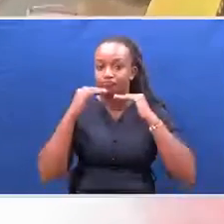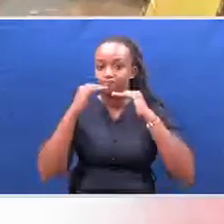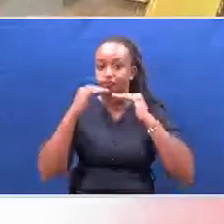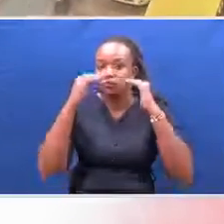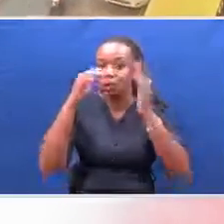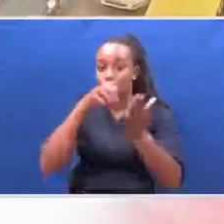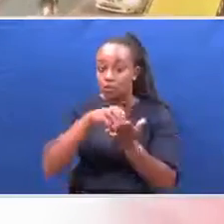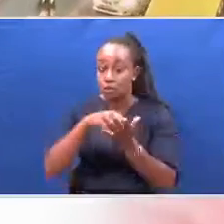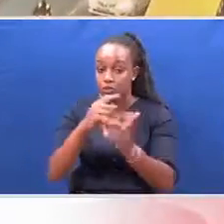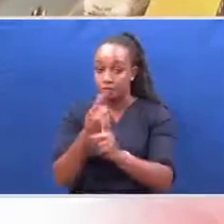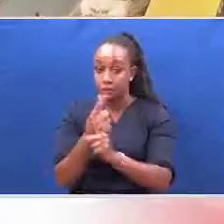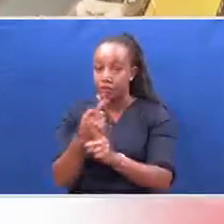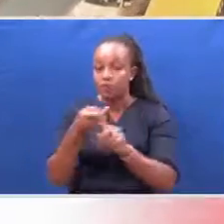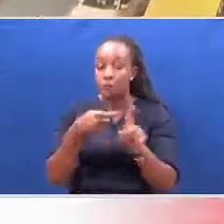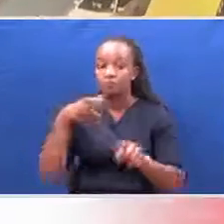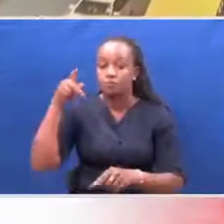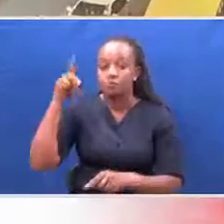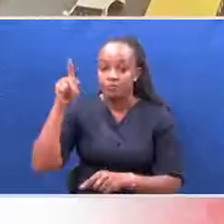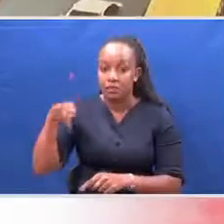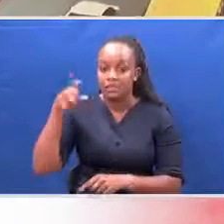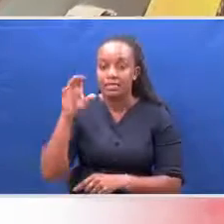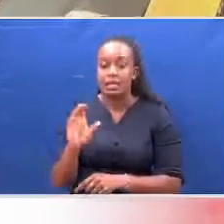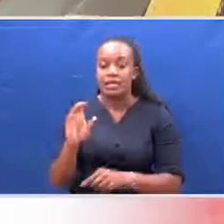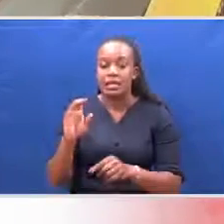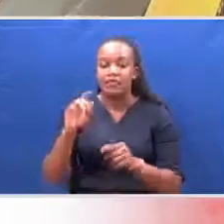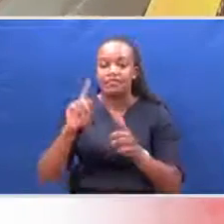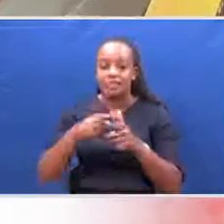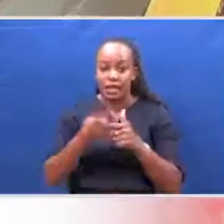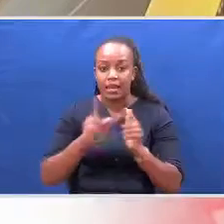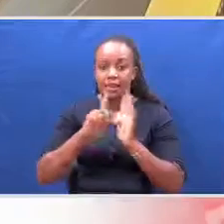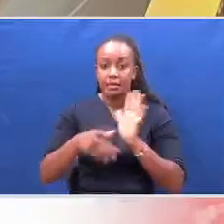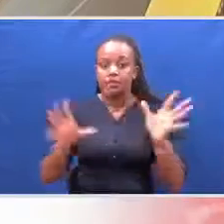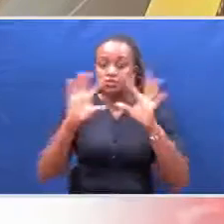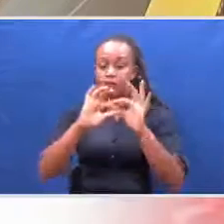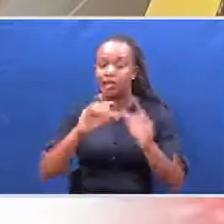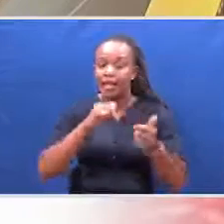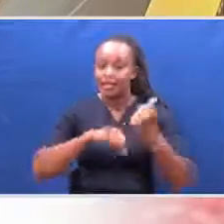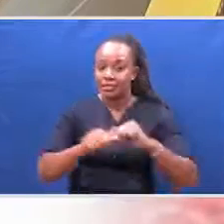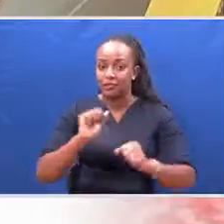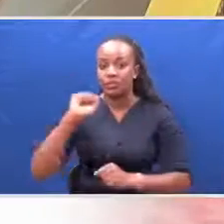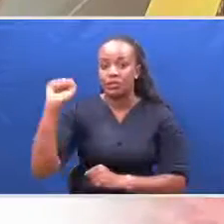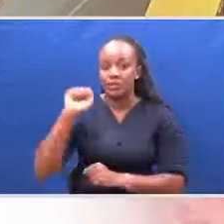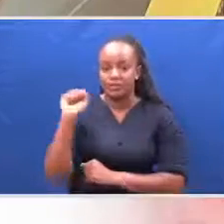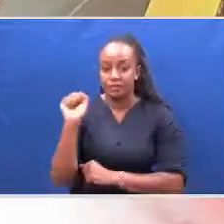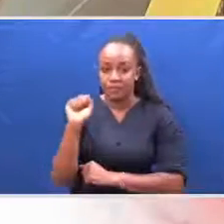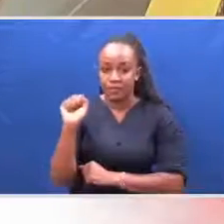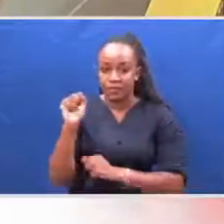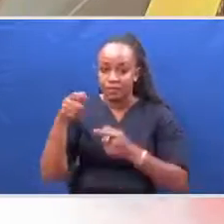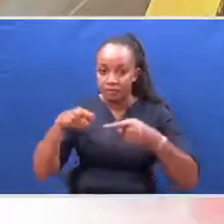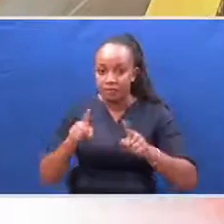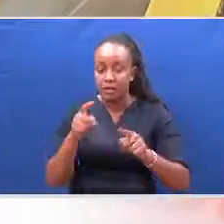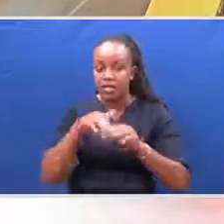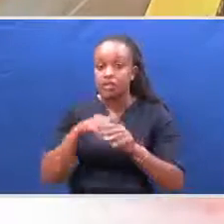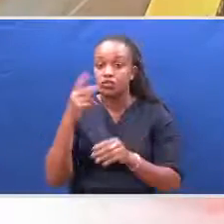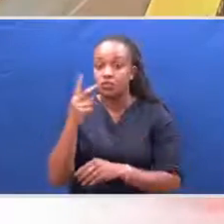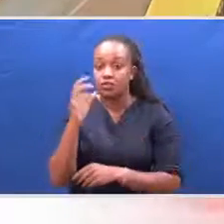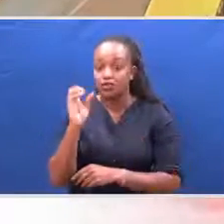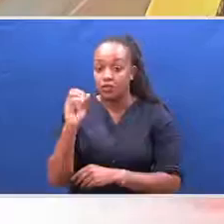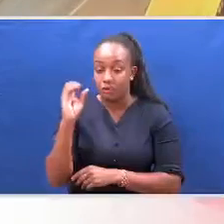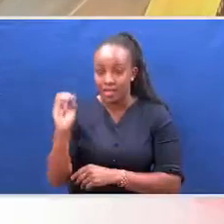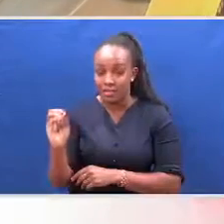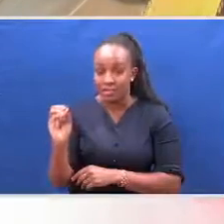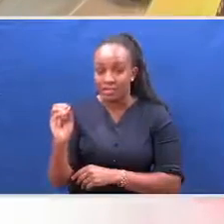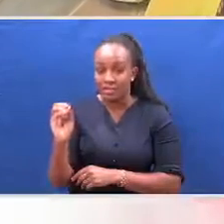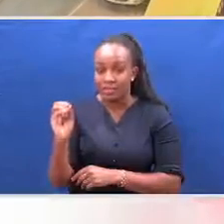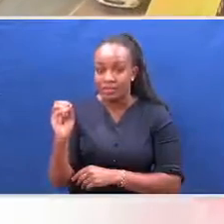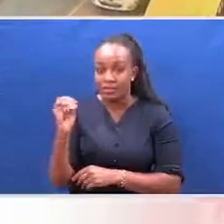of a provincial commissioner before joining active politics. The man who tried his shot in the 2002 presidential race is